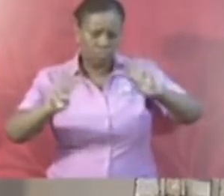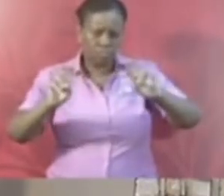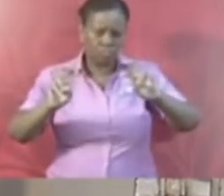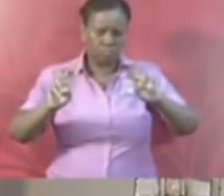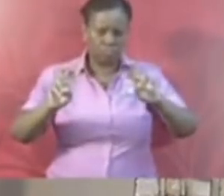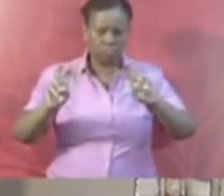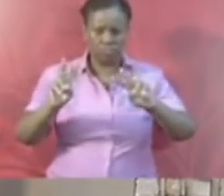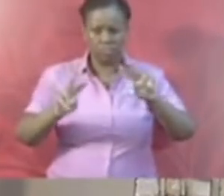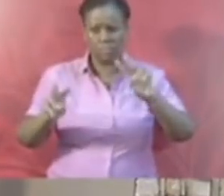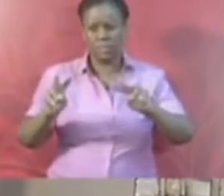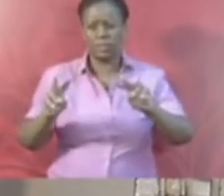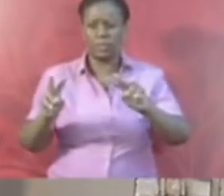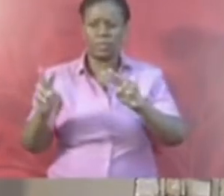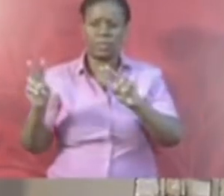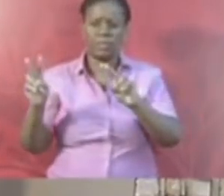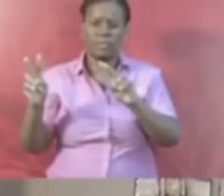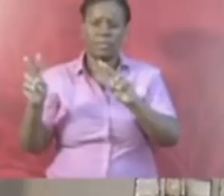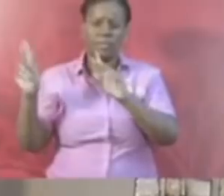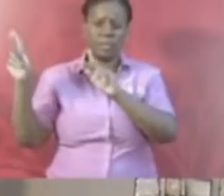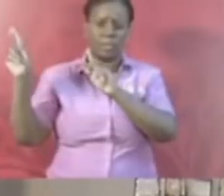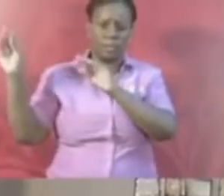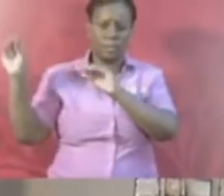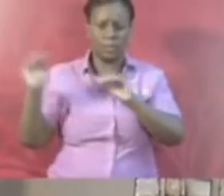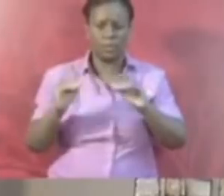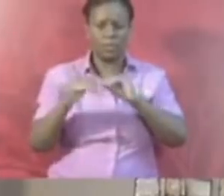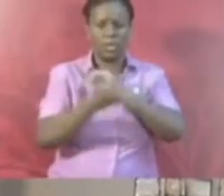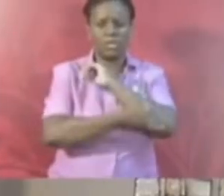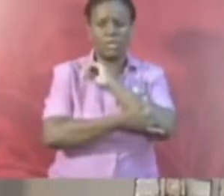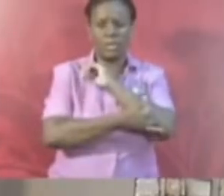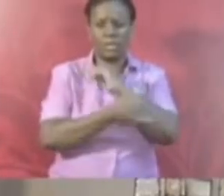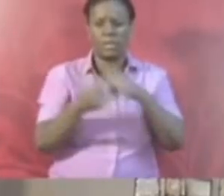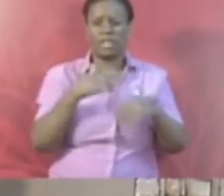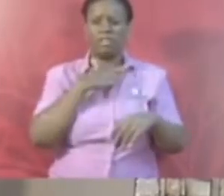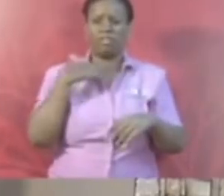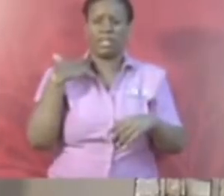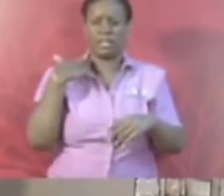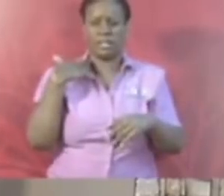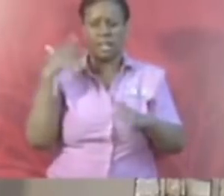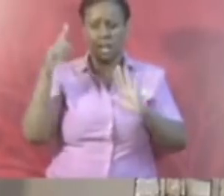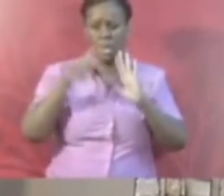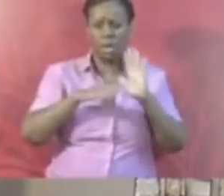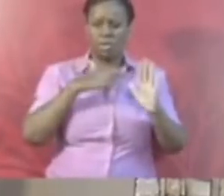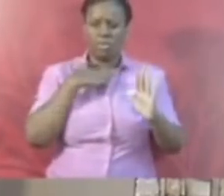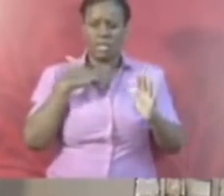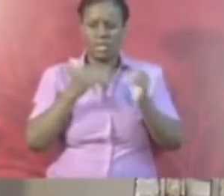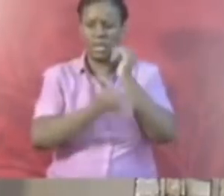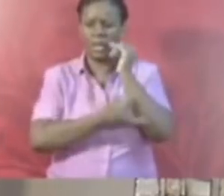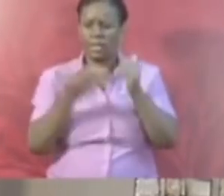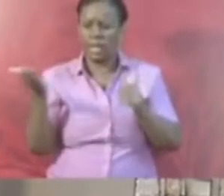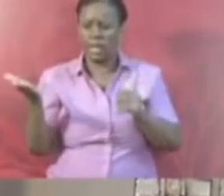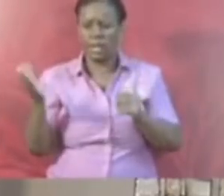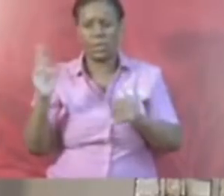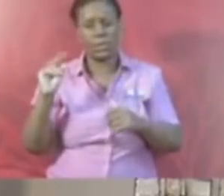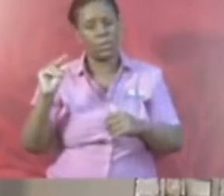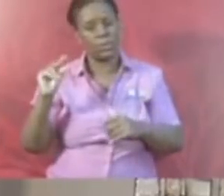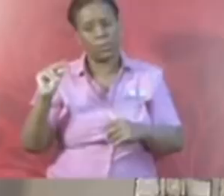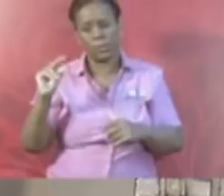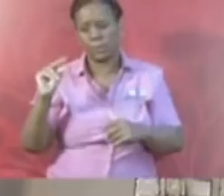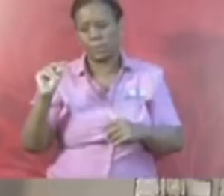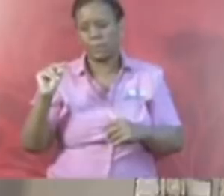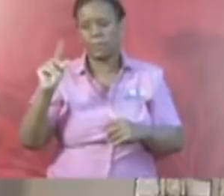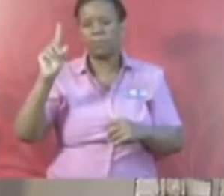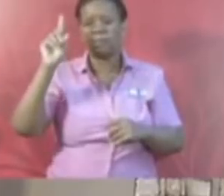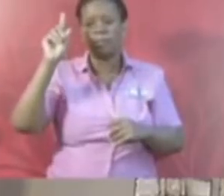a low risk and that get into how we're treating you in the low risk category. So you must not have been in a high risk or medium risk country